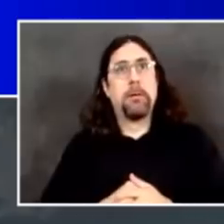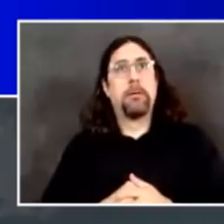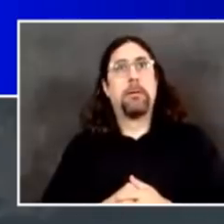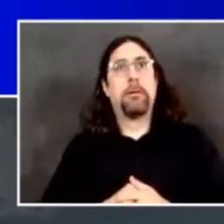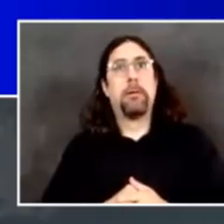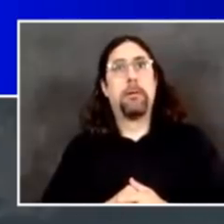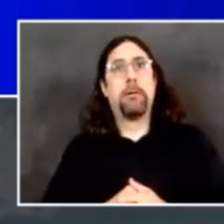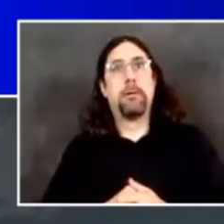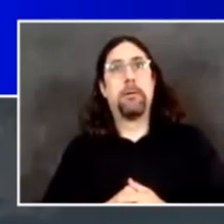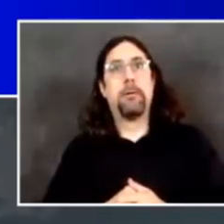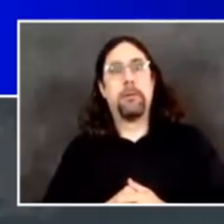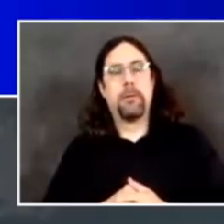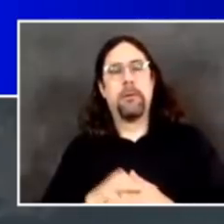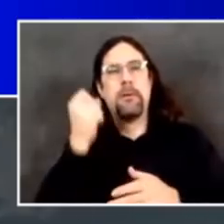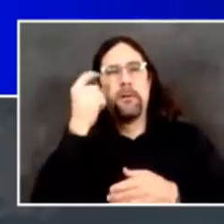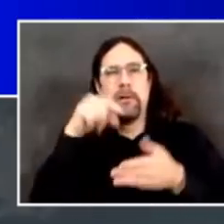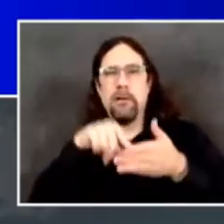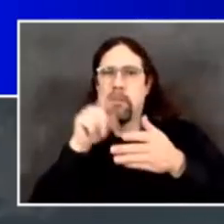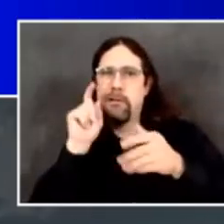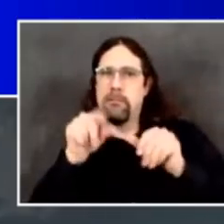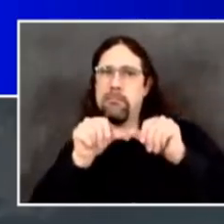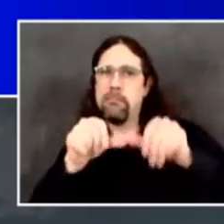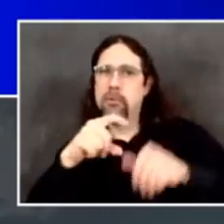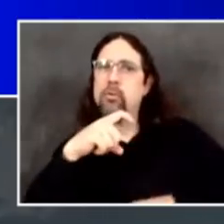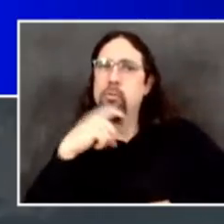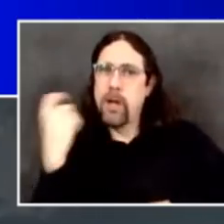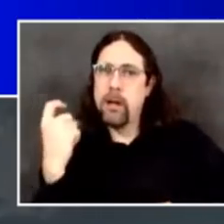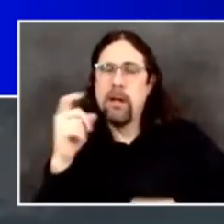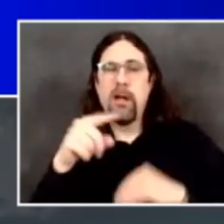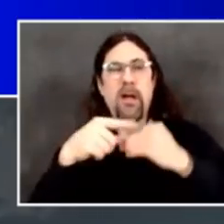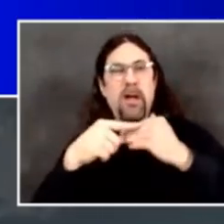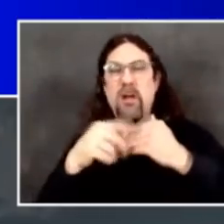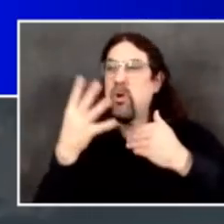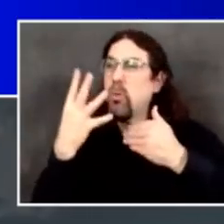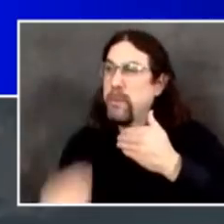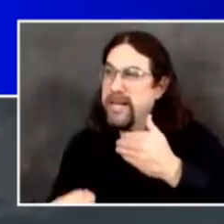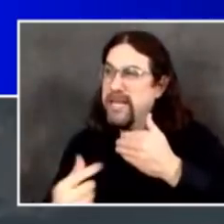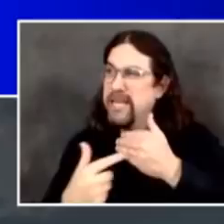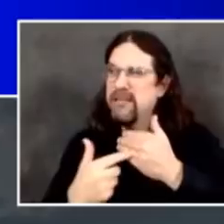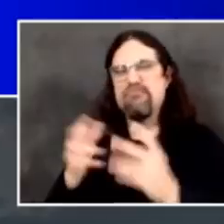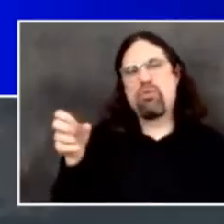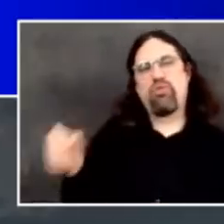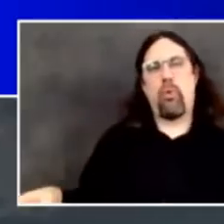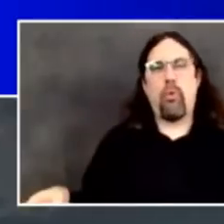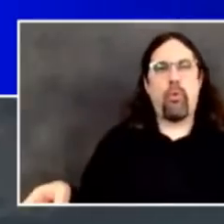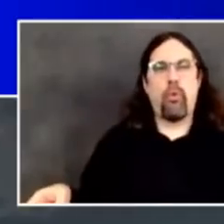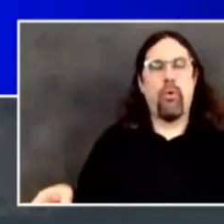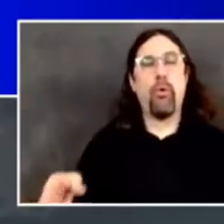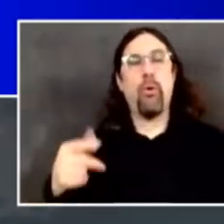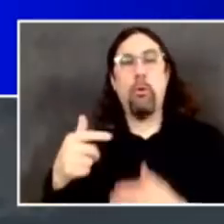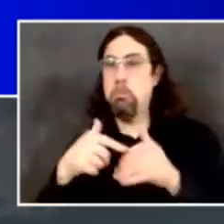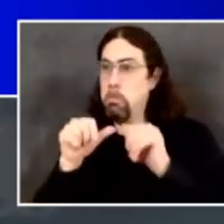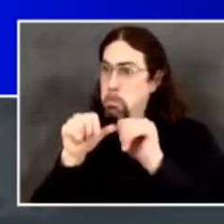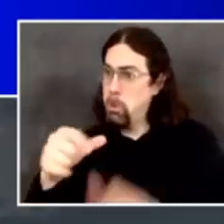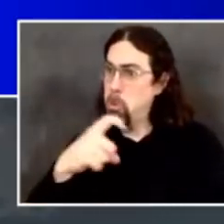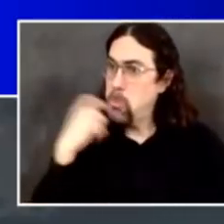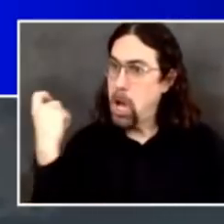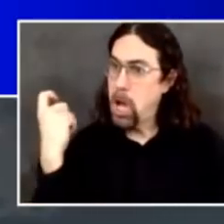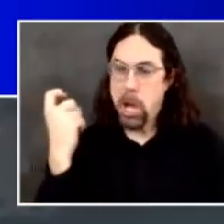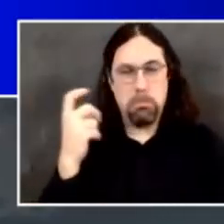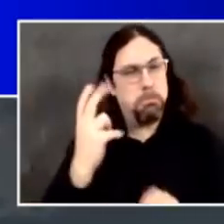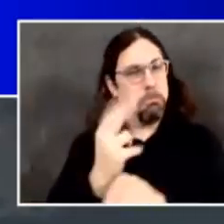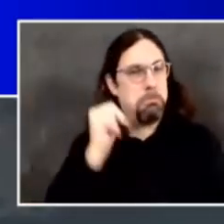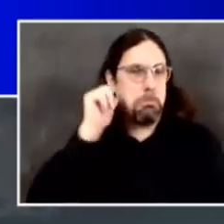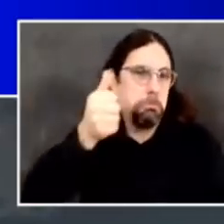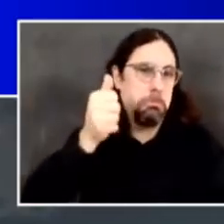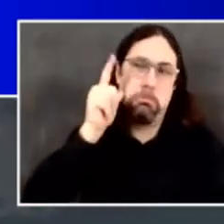2.5 million of the cloth face coverings. So cloth face coverings that are